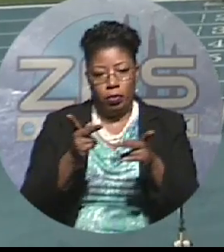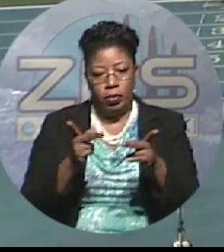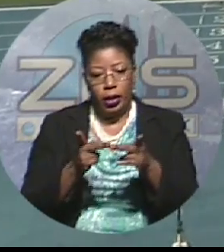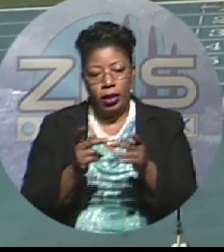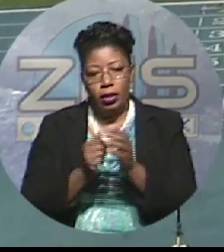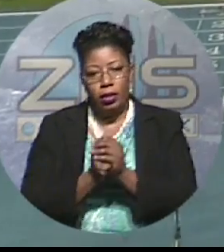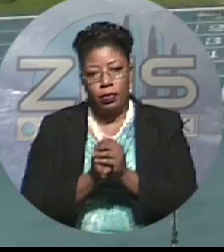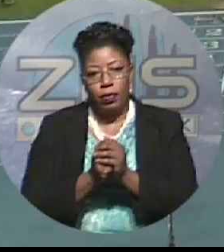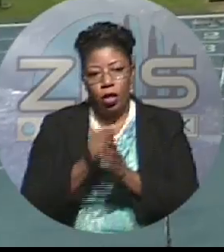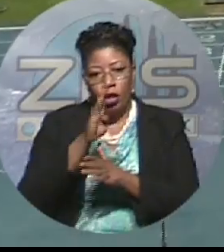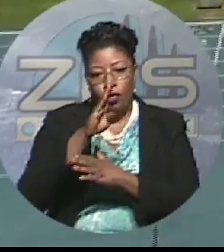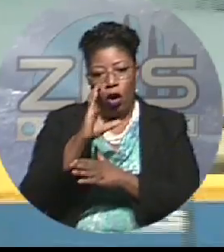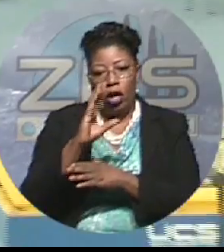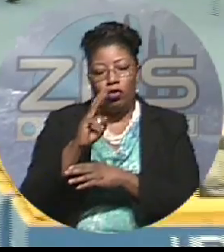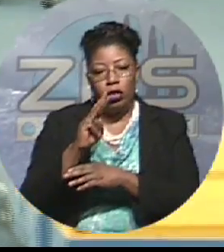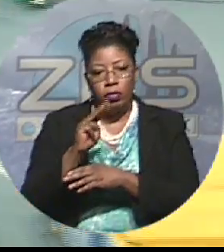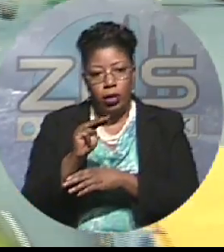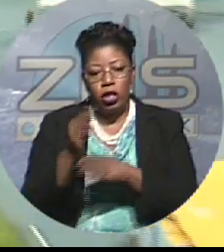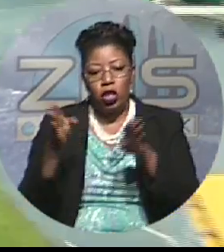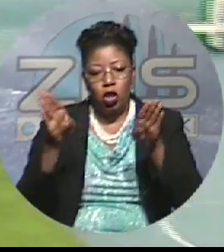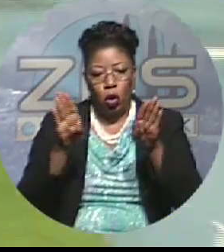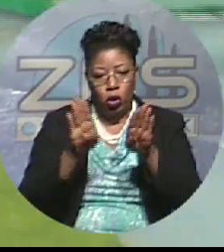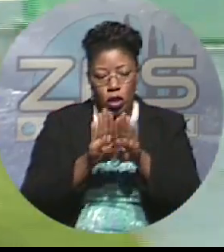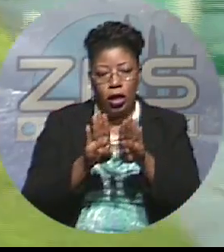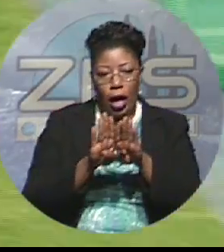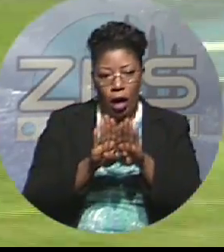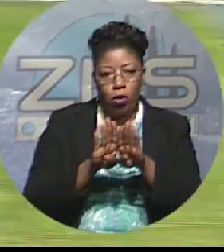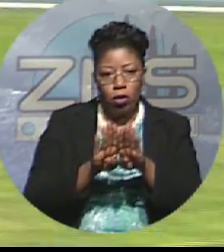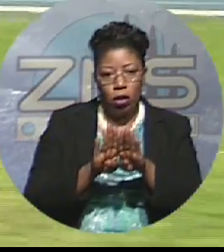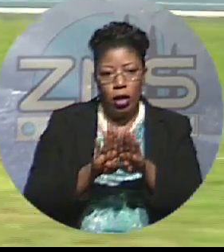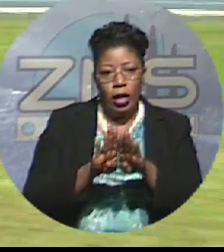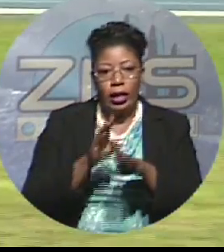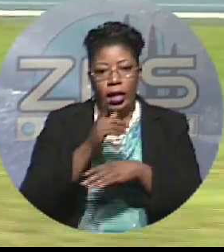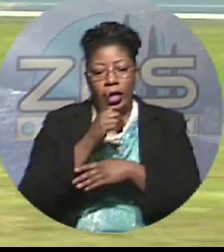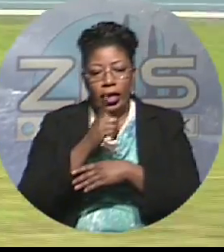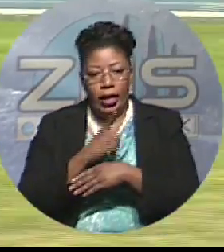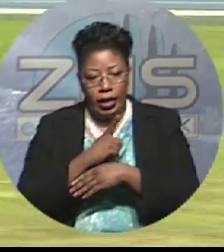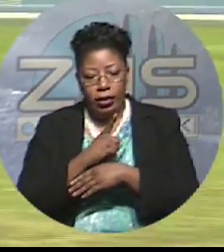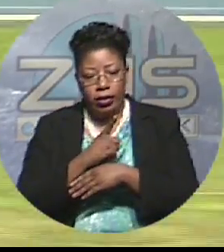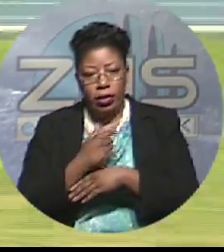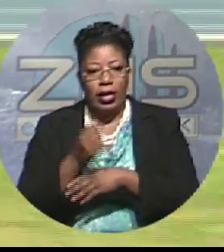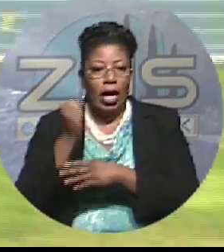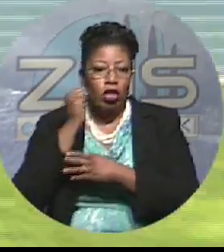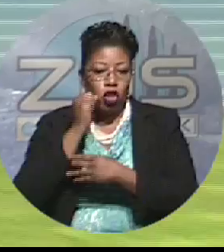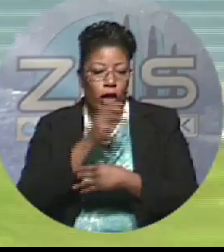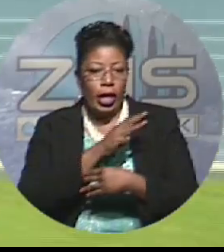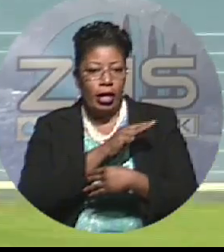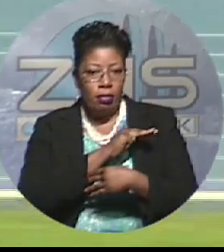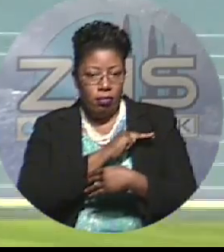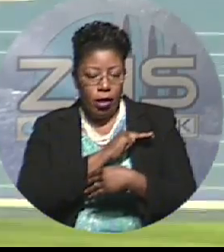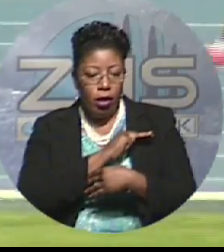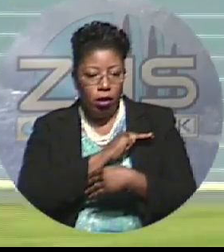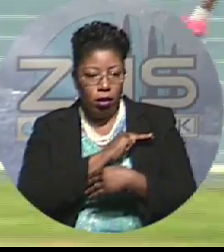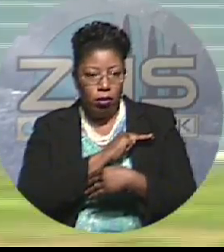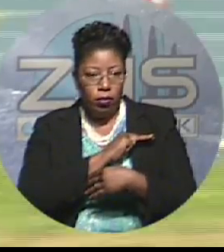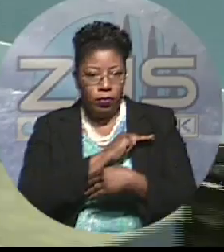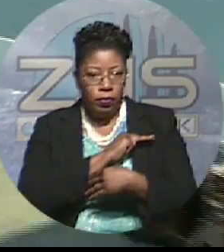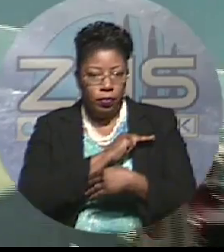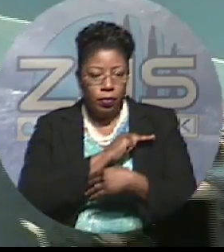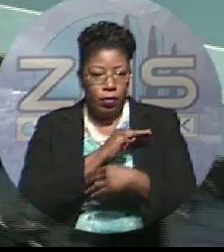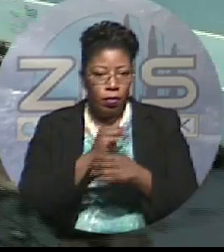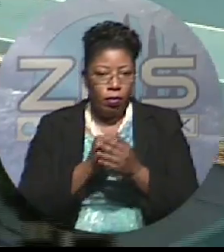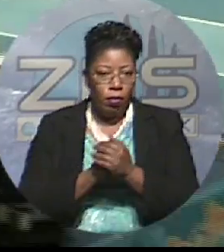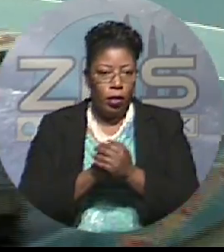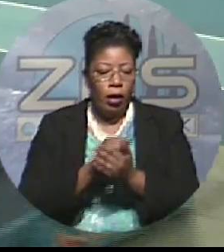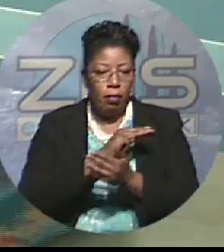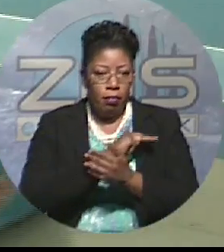meters closing out the nationals. The ladies up first, and it didn't take Shawnee Miller long at all to make up the stagger on the field.